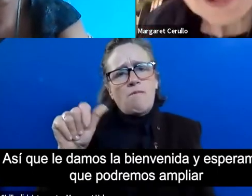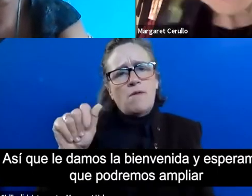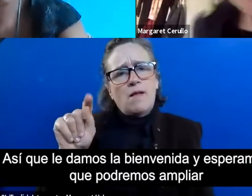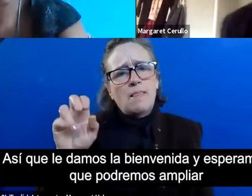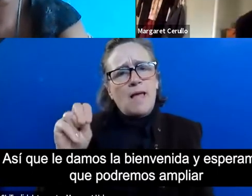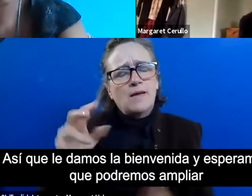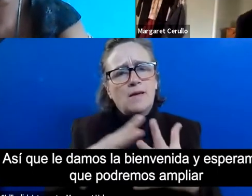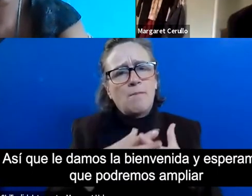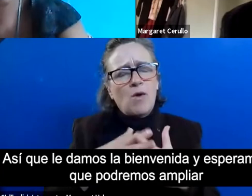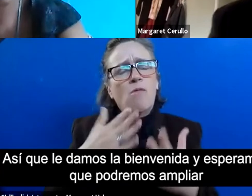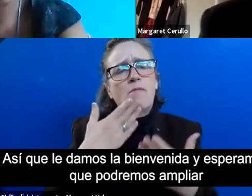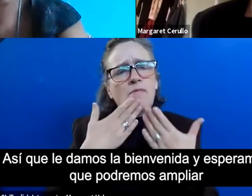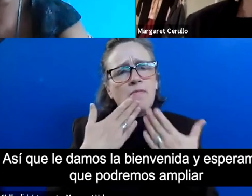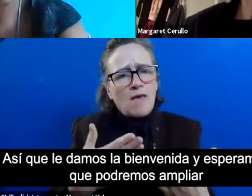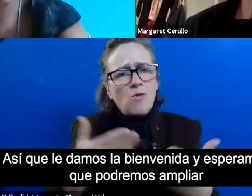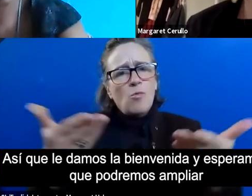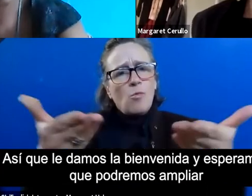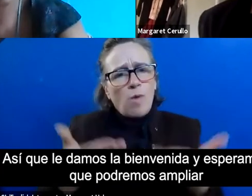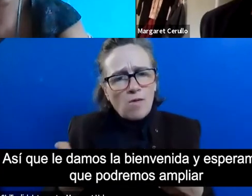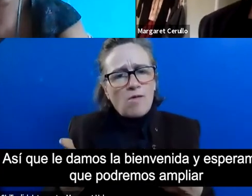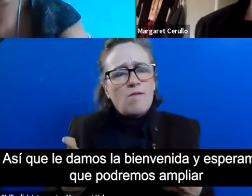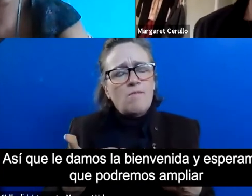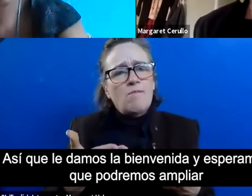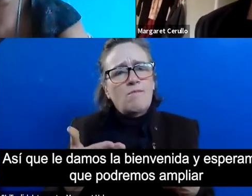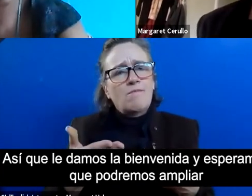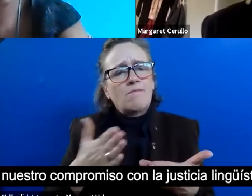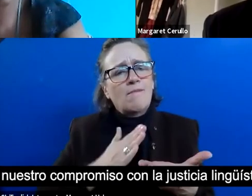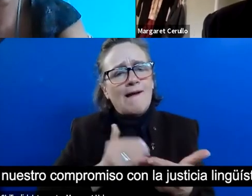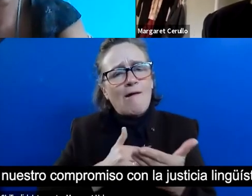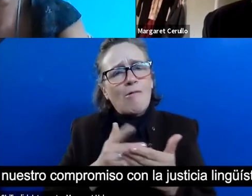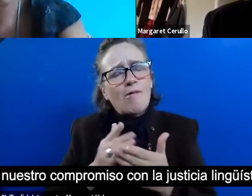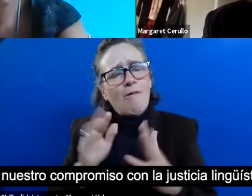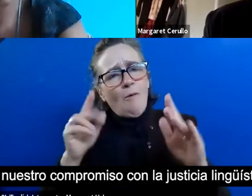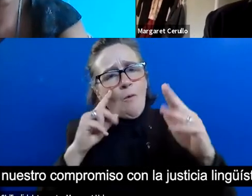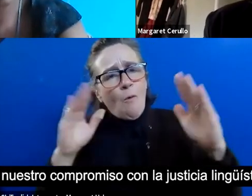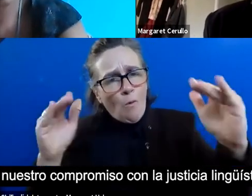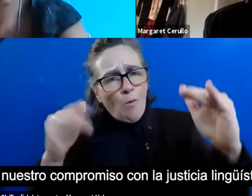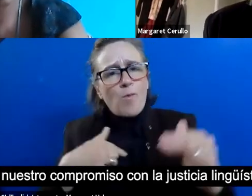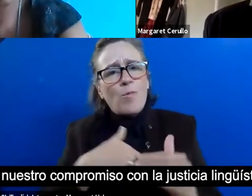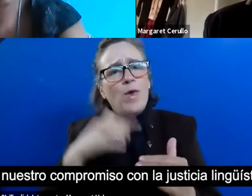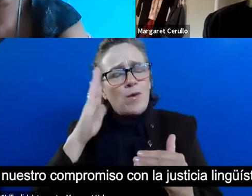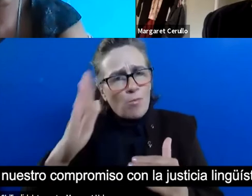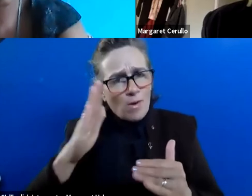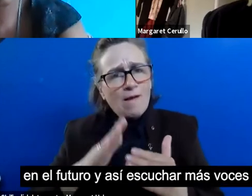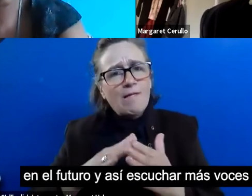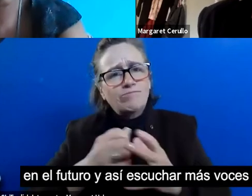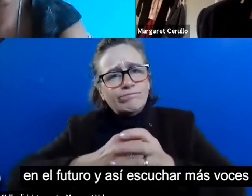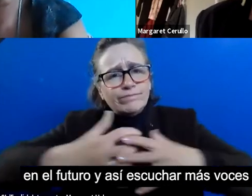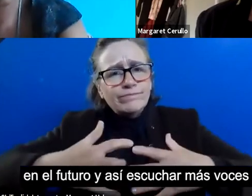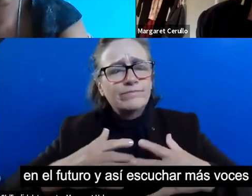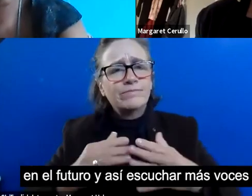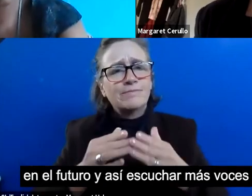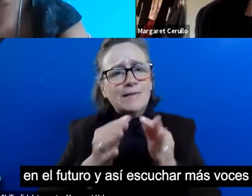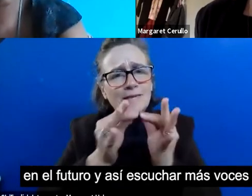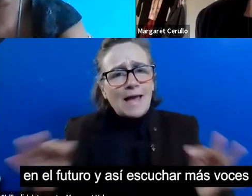we welcome you, and we hope that we will be able to expand our commitment to language justice in the